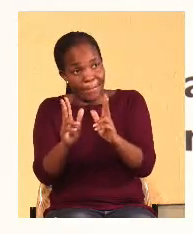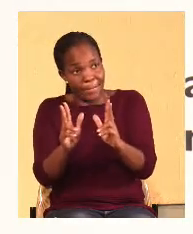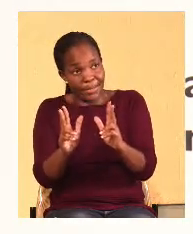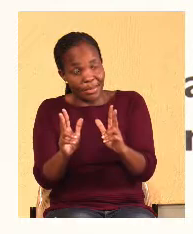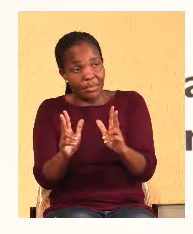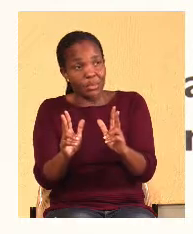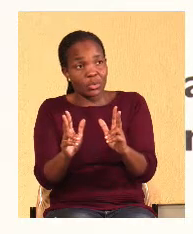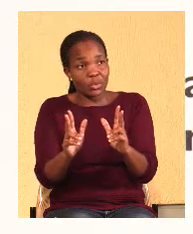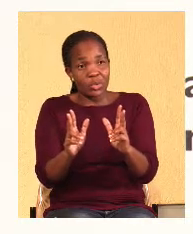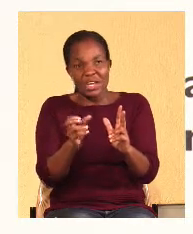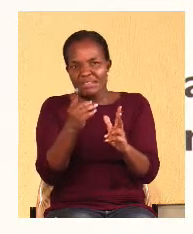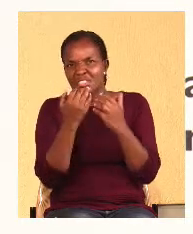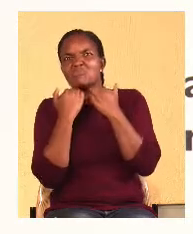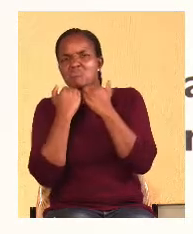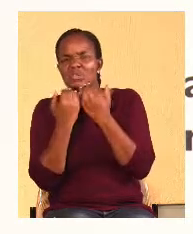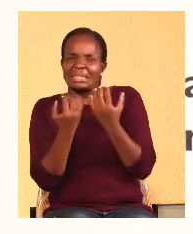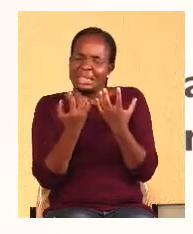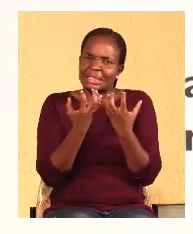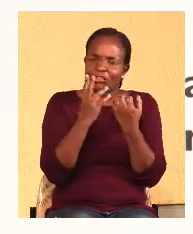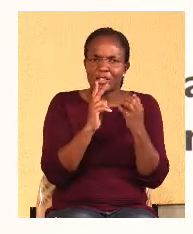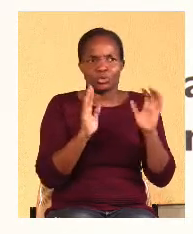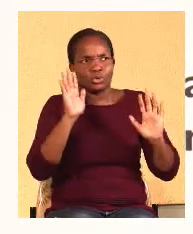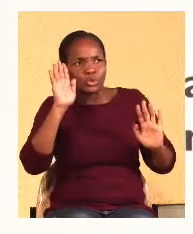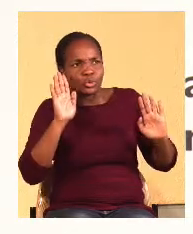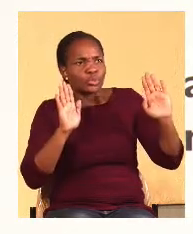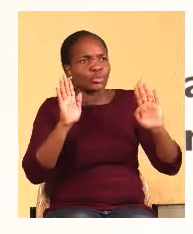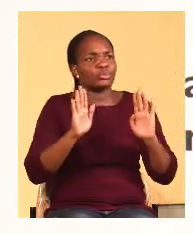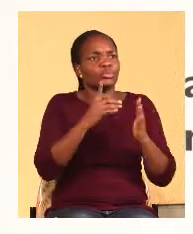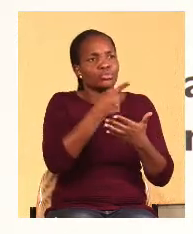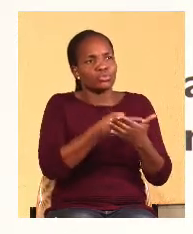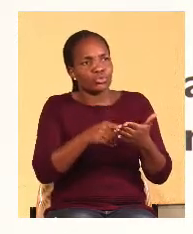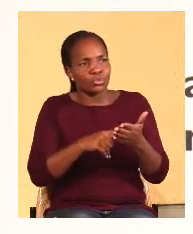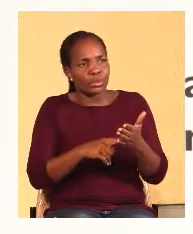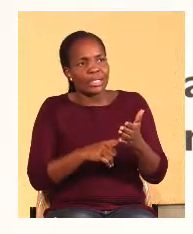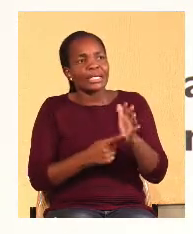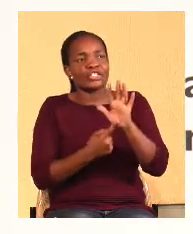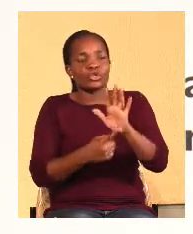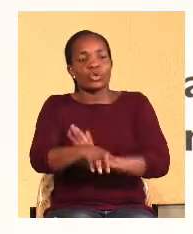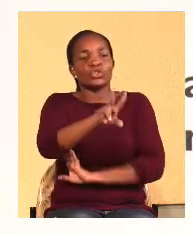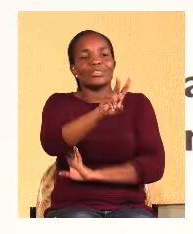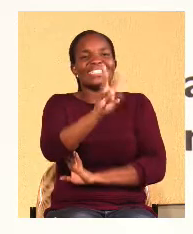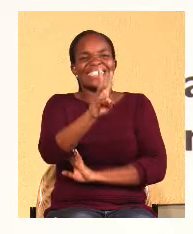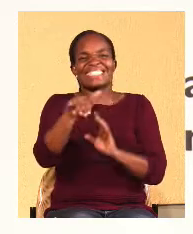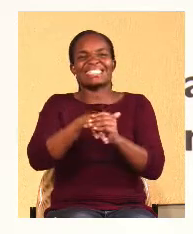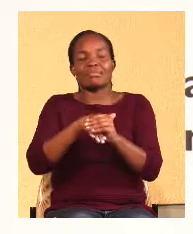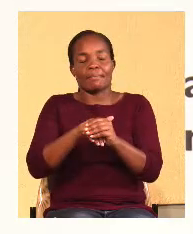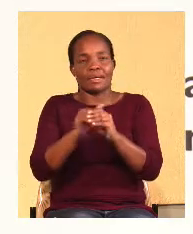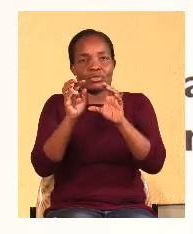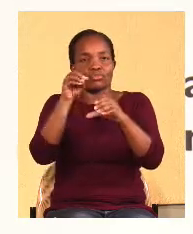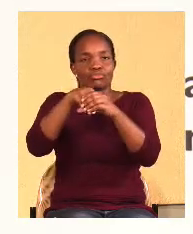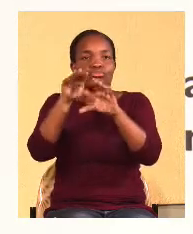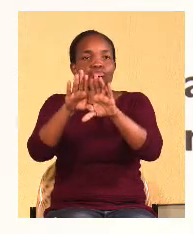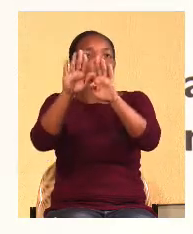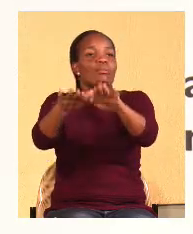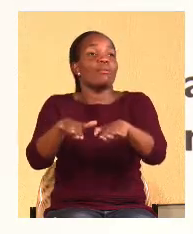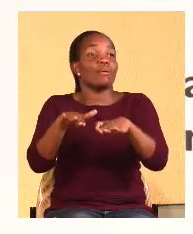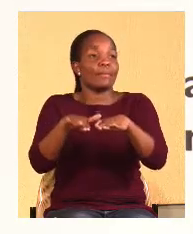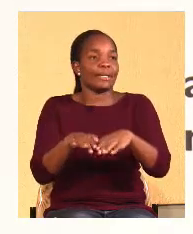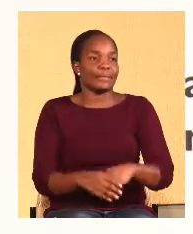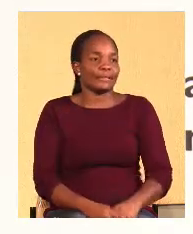it's not a matter that requires voting, 26 members. That's a short. And the second part of it, and I think maybe the important